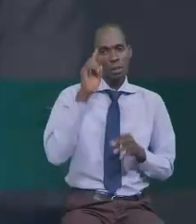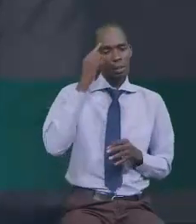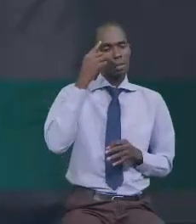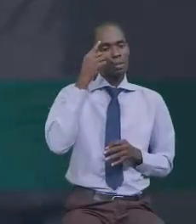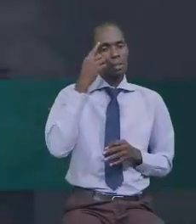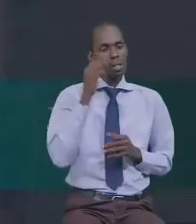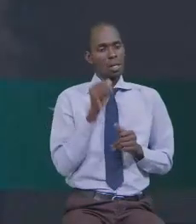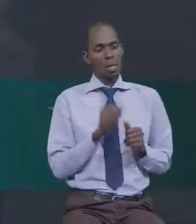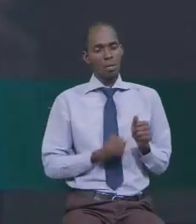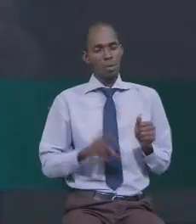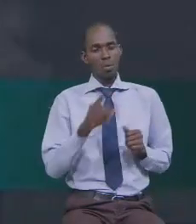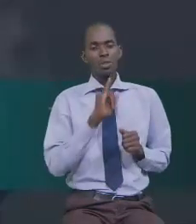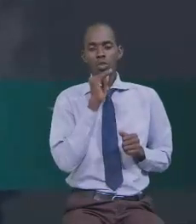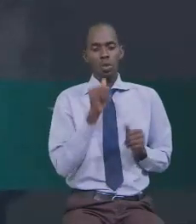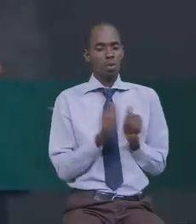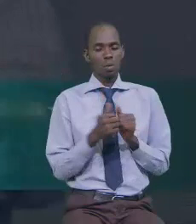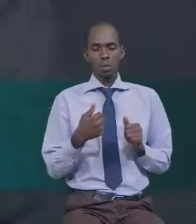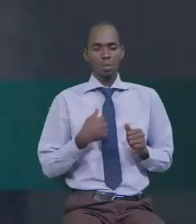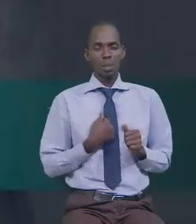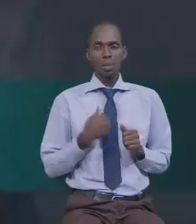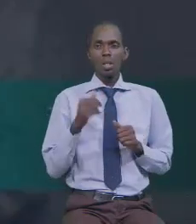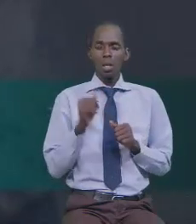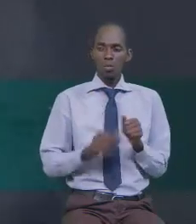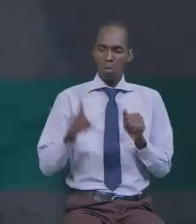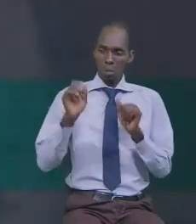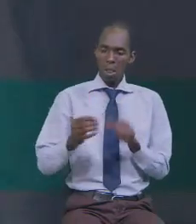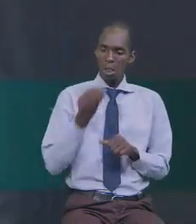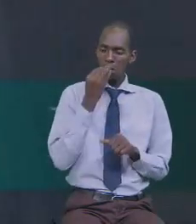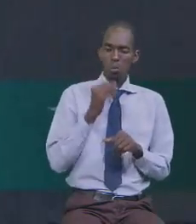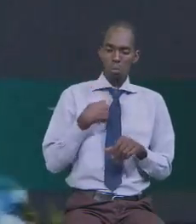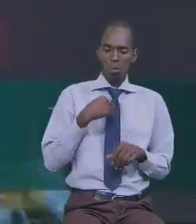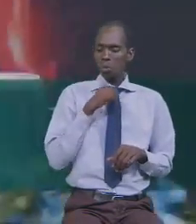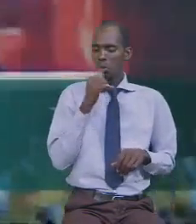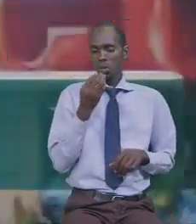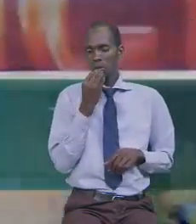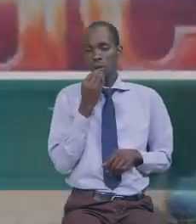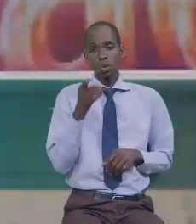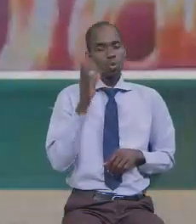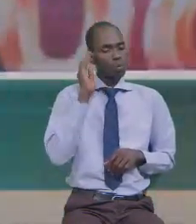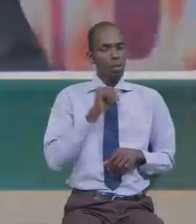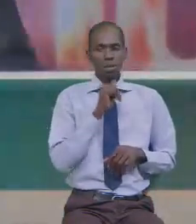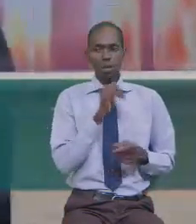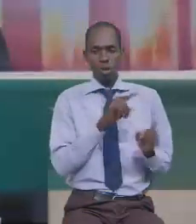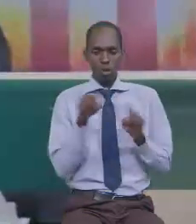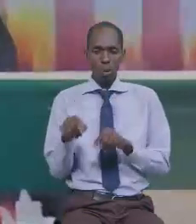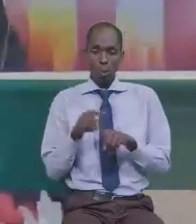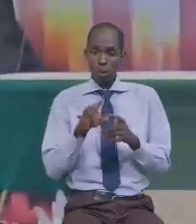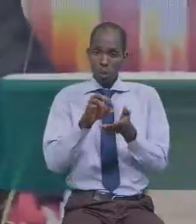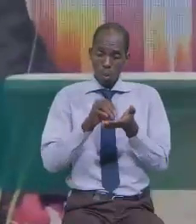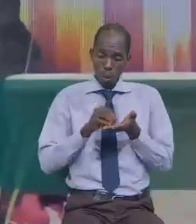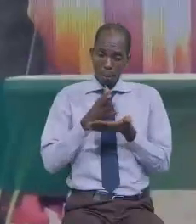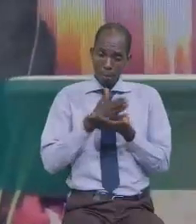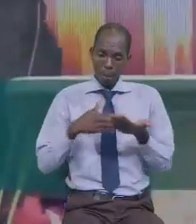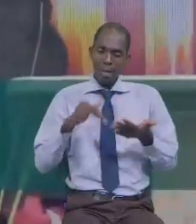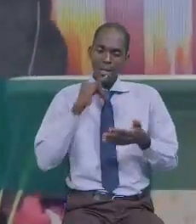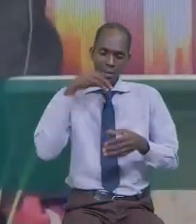me, everybody can take but not me, you will not come. But your portion is there. In the kingdom